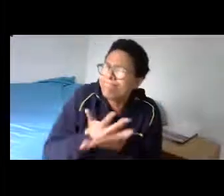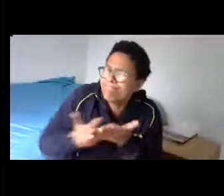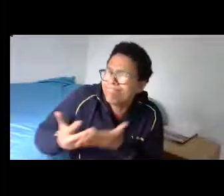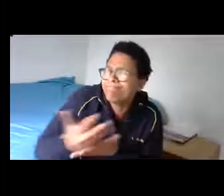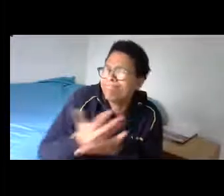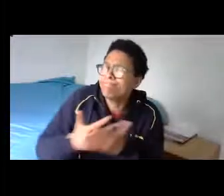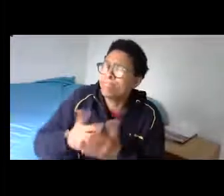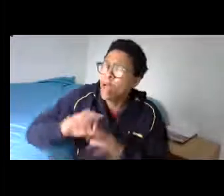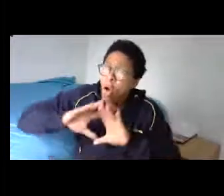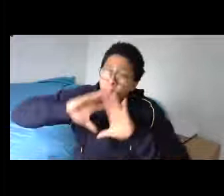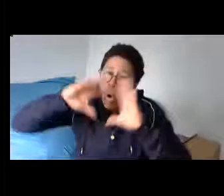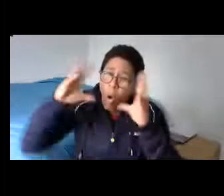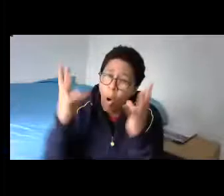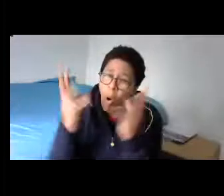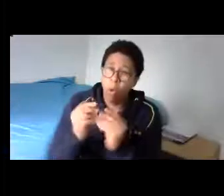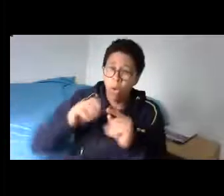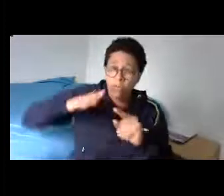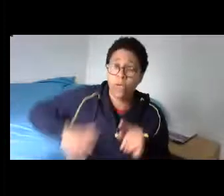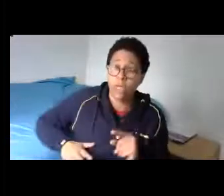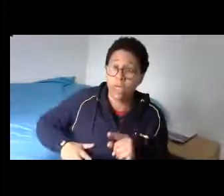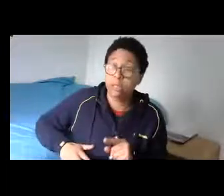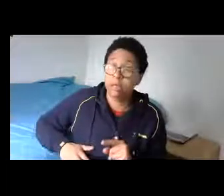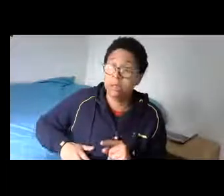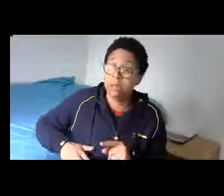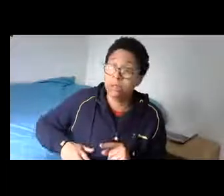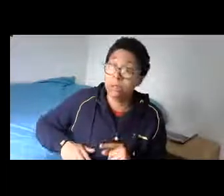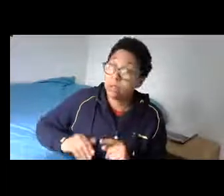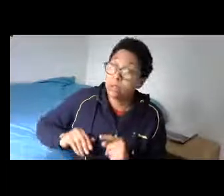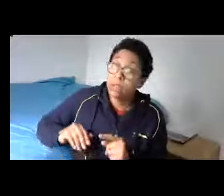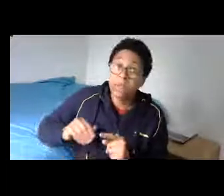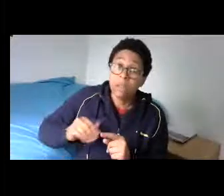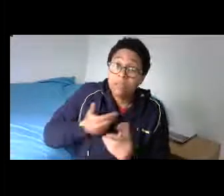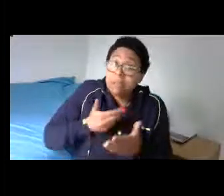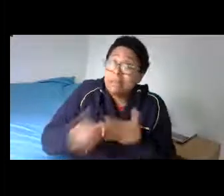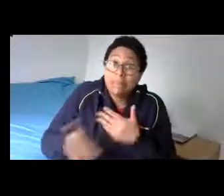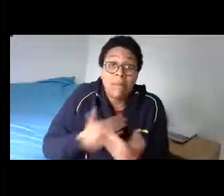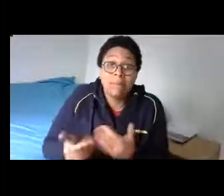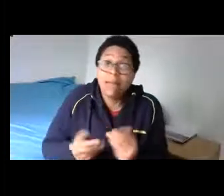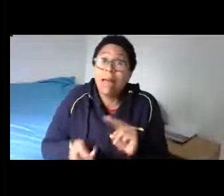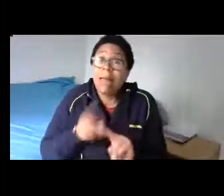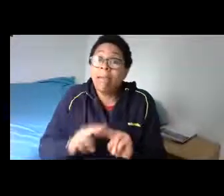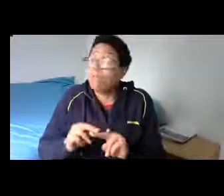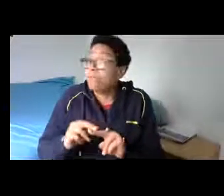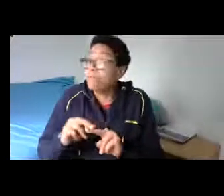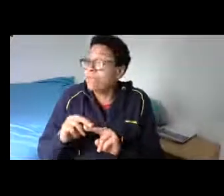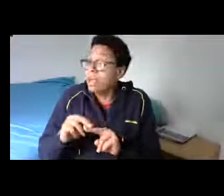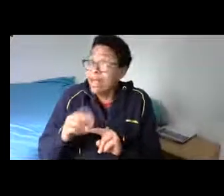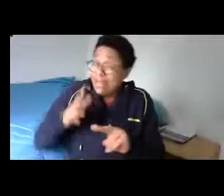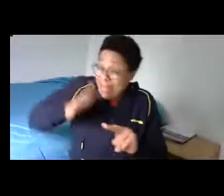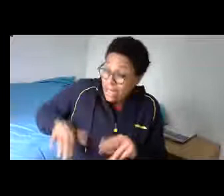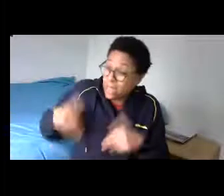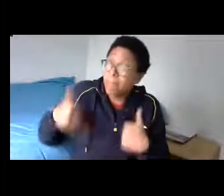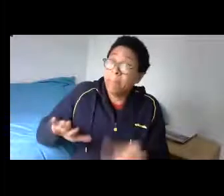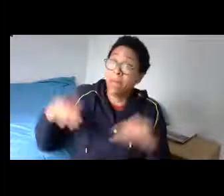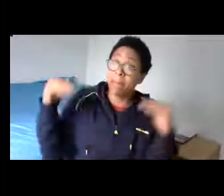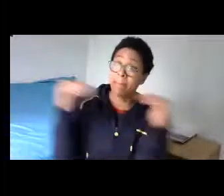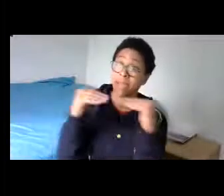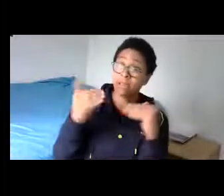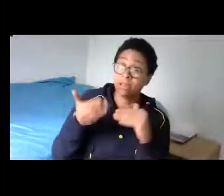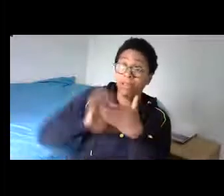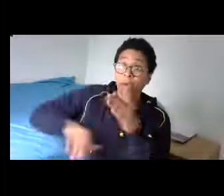met by carers, because in assessment they have to record all the needs. You have to